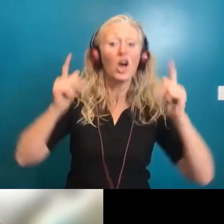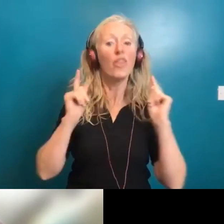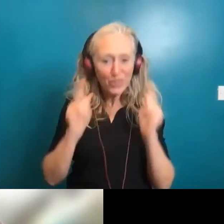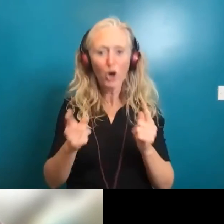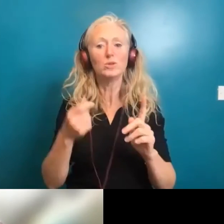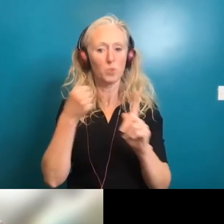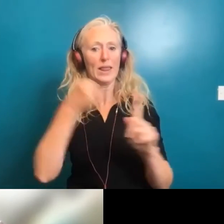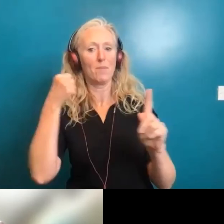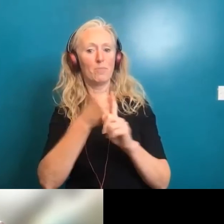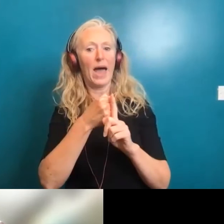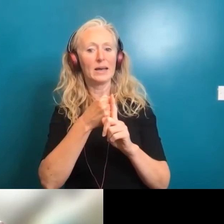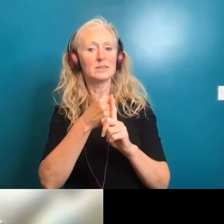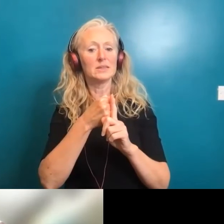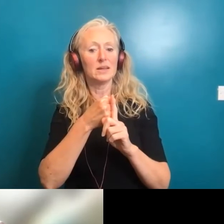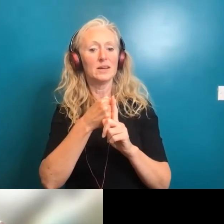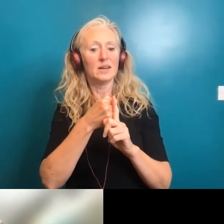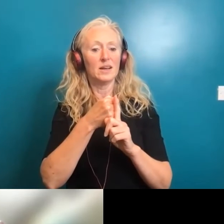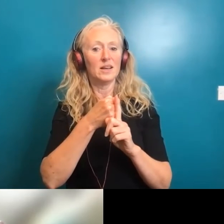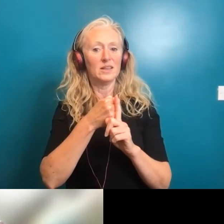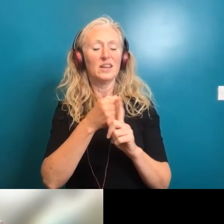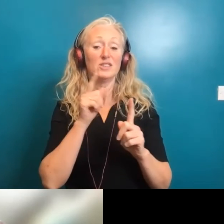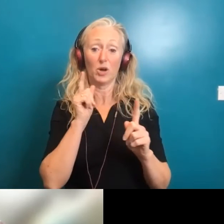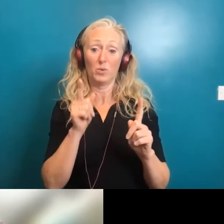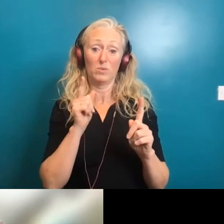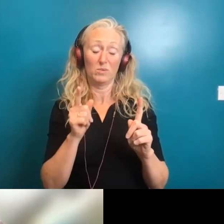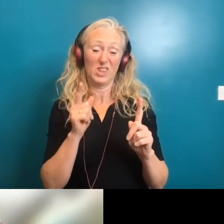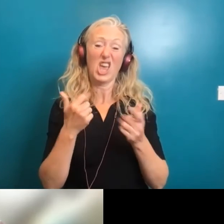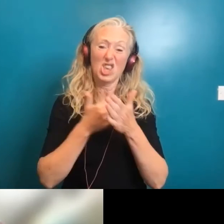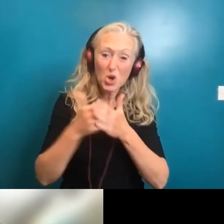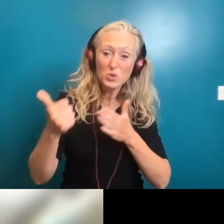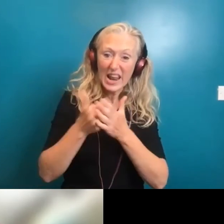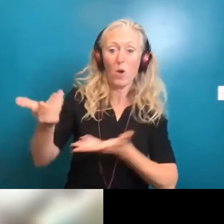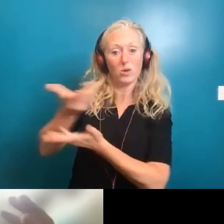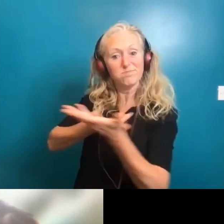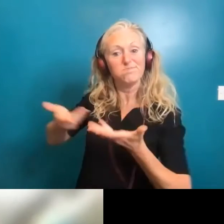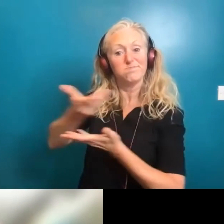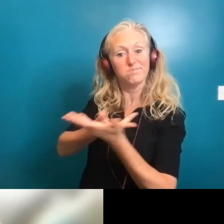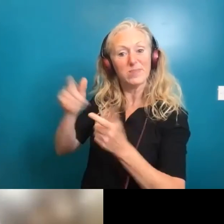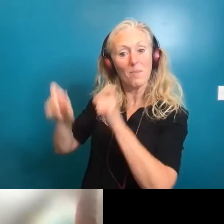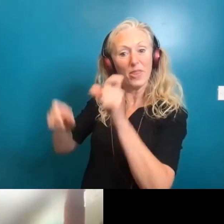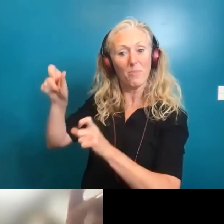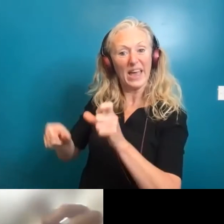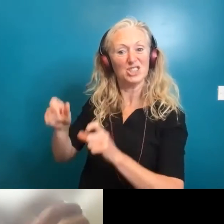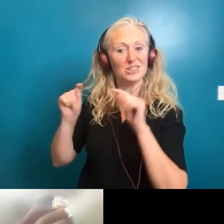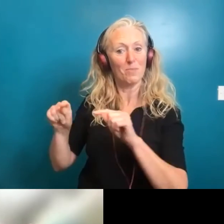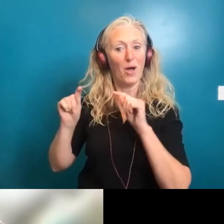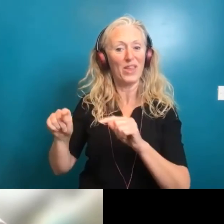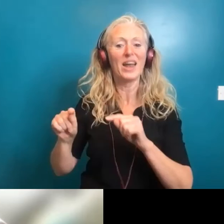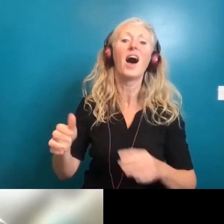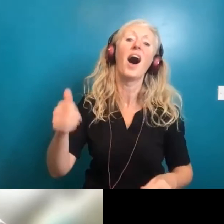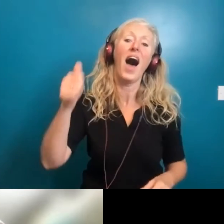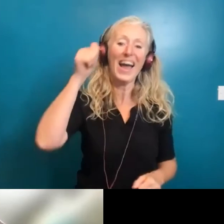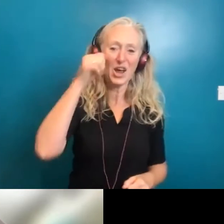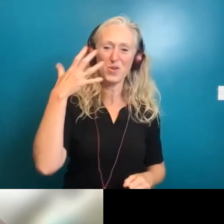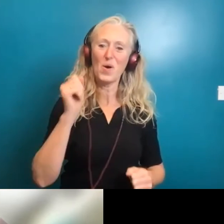difference. So we always usually have a little chat around that. I've purposely left a lot of that because I know you're having another